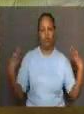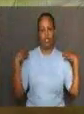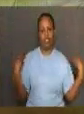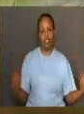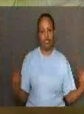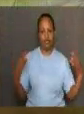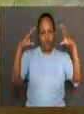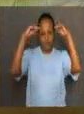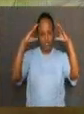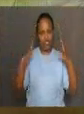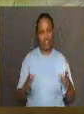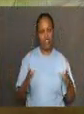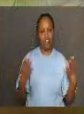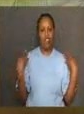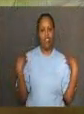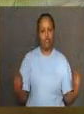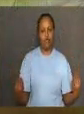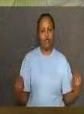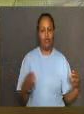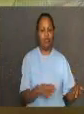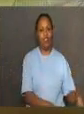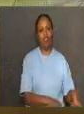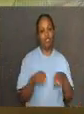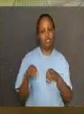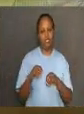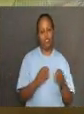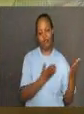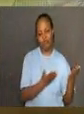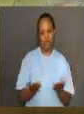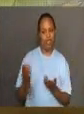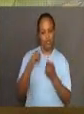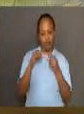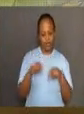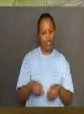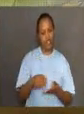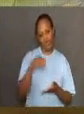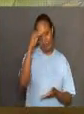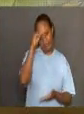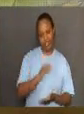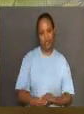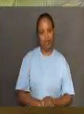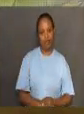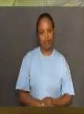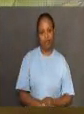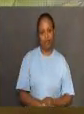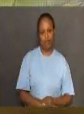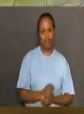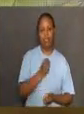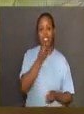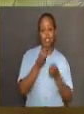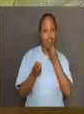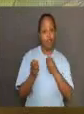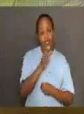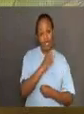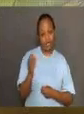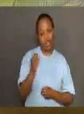Hello, teacher. Hello, students. Welcome to today's lesson on crime